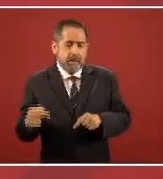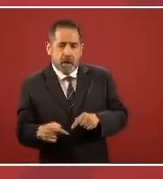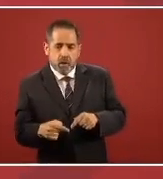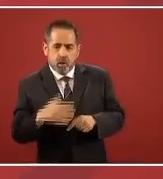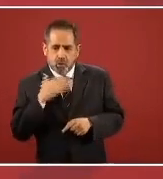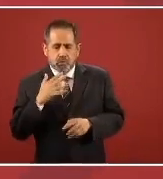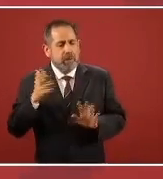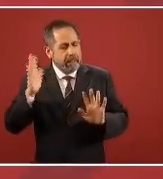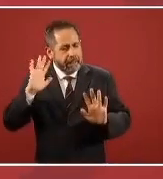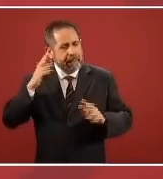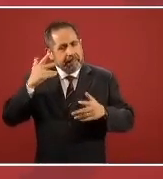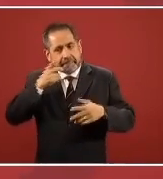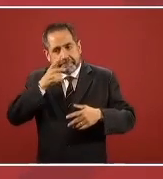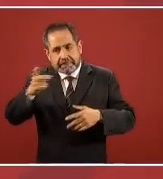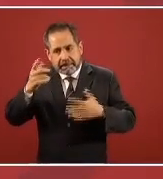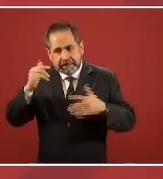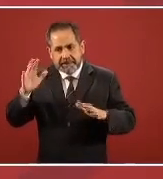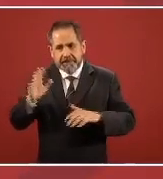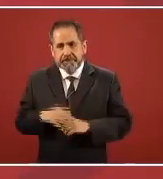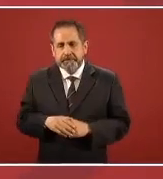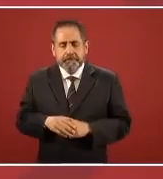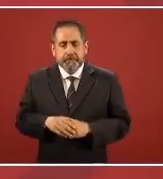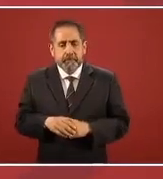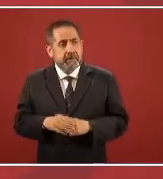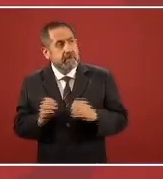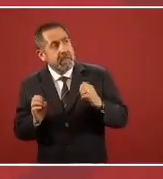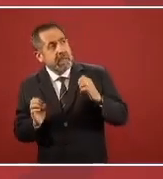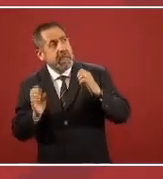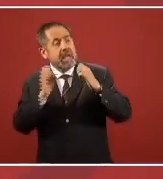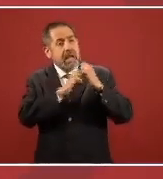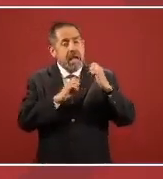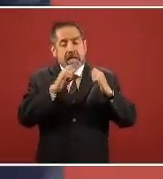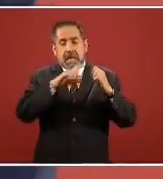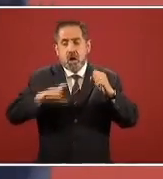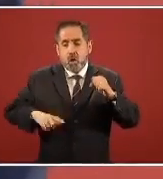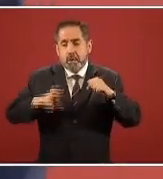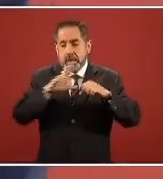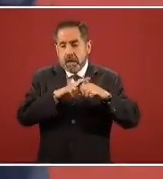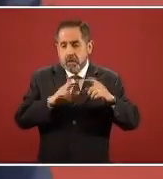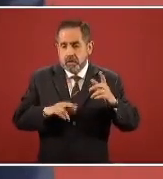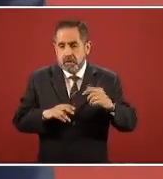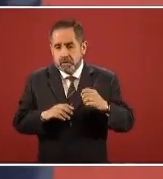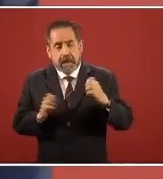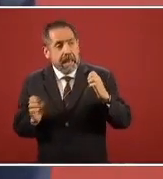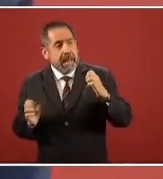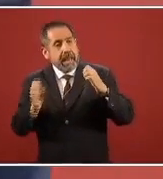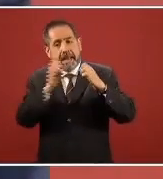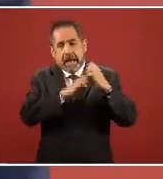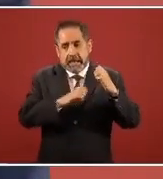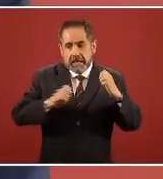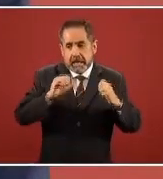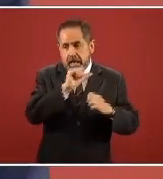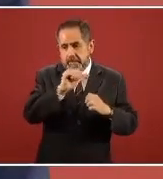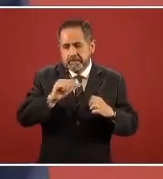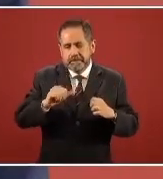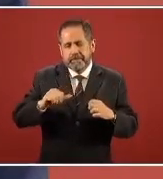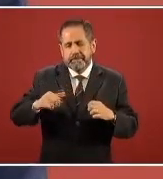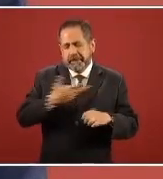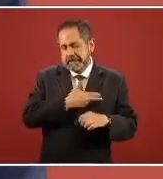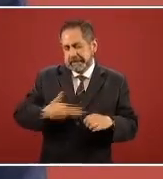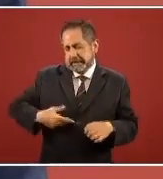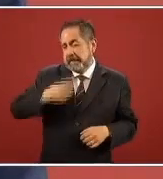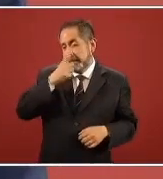And they used to say. Están engañando al gobernador. They are lying to the governor. Engañan al presidente. They're lying to the